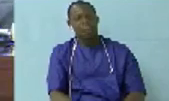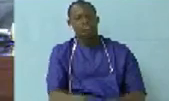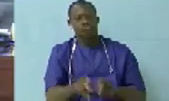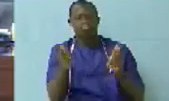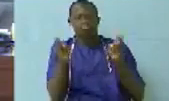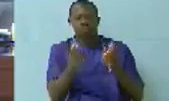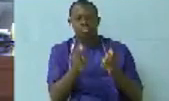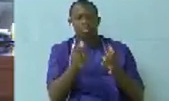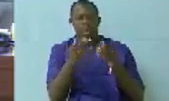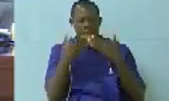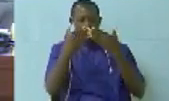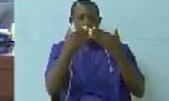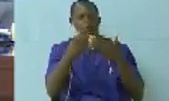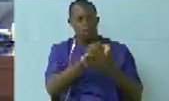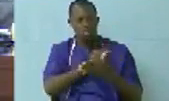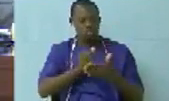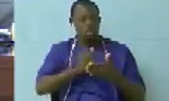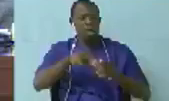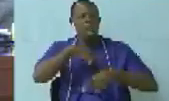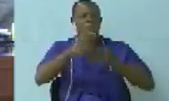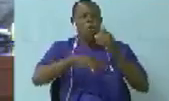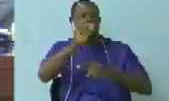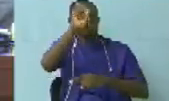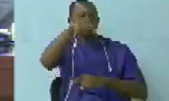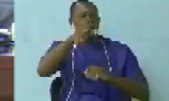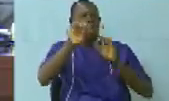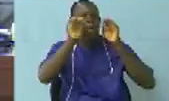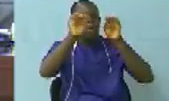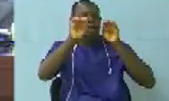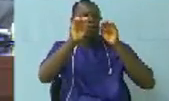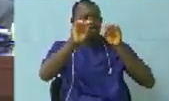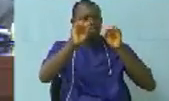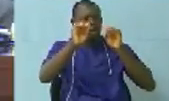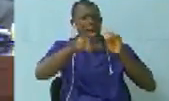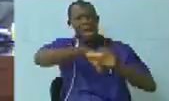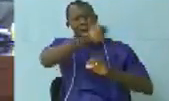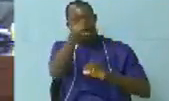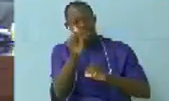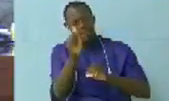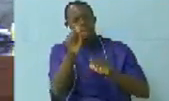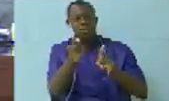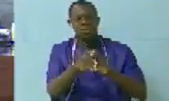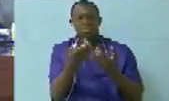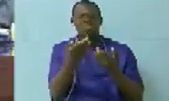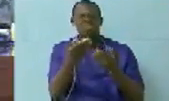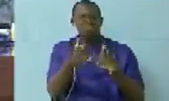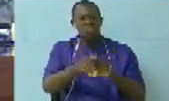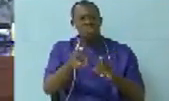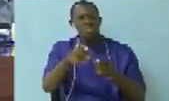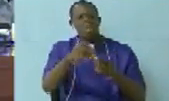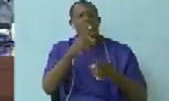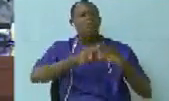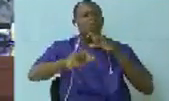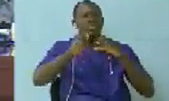Briefly tell us about your educational and professional career. Just briefly, General.